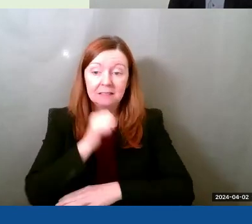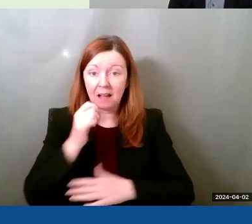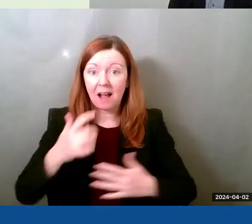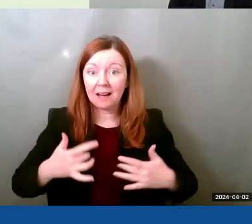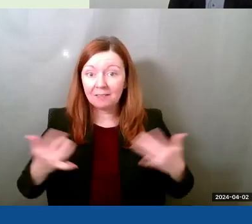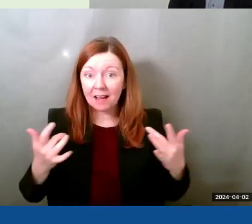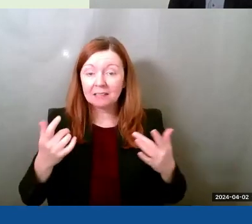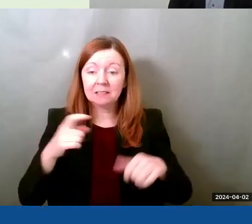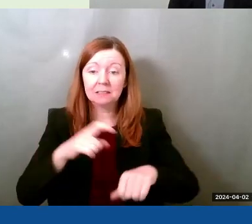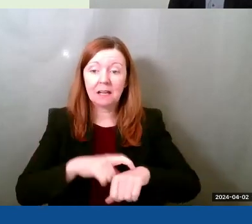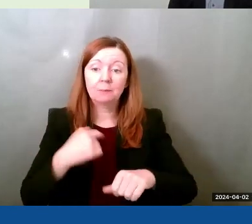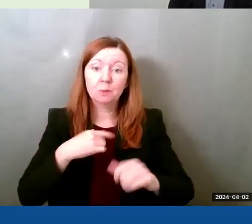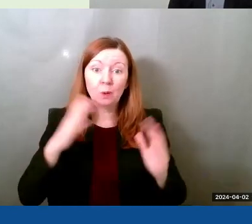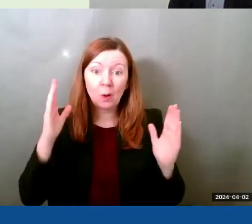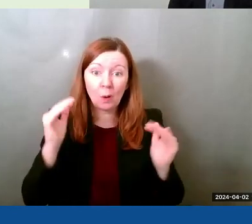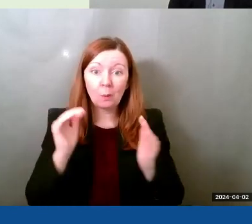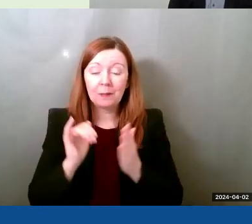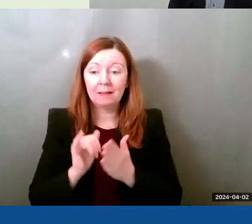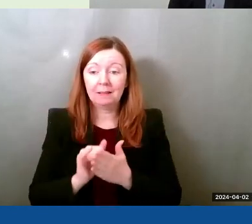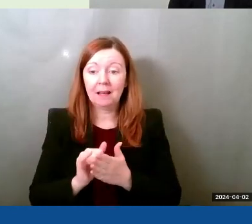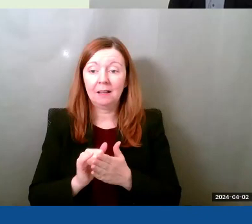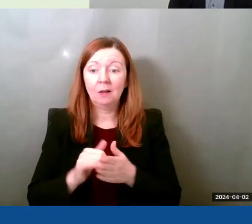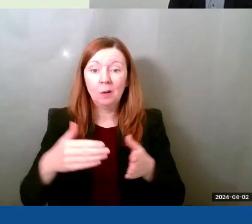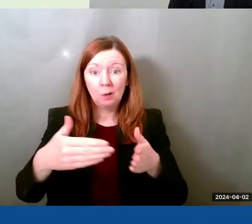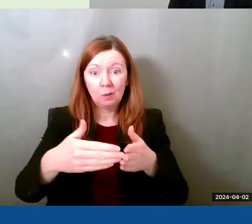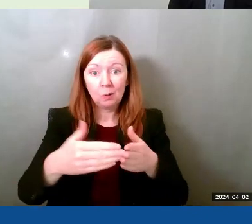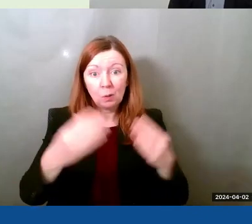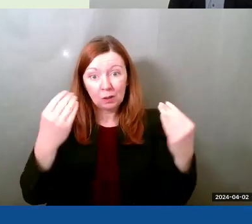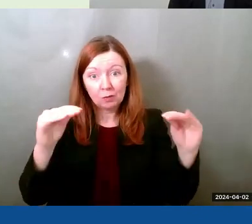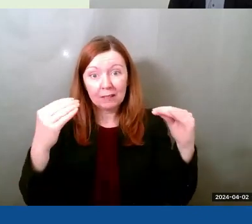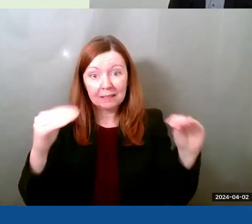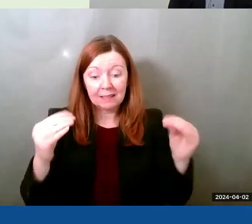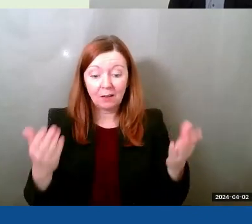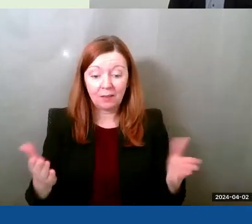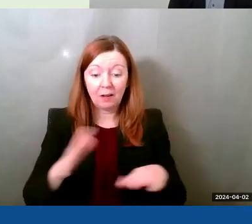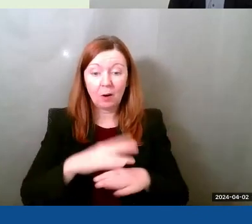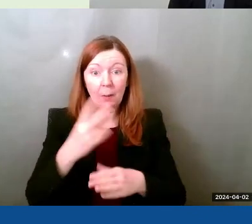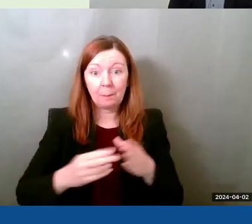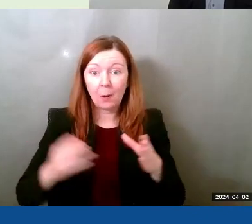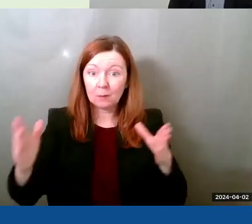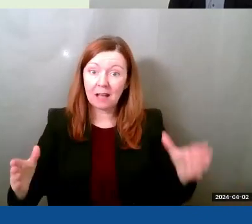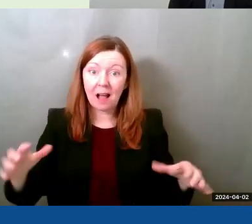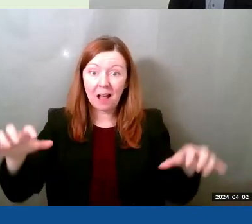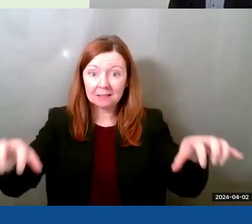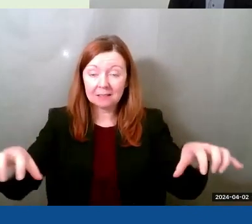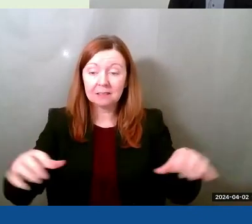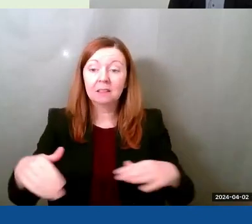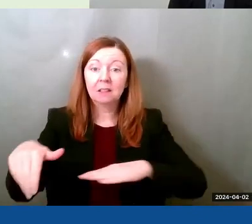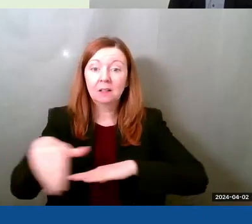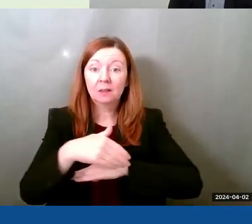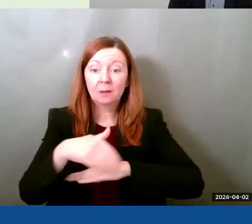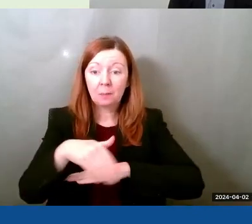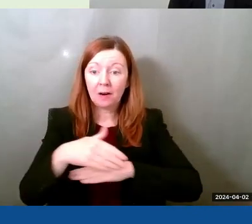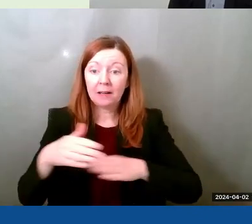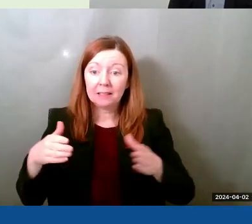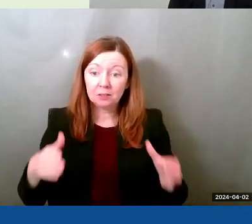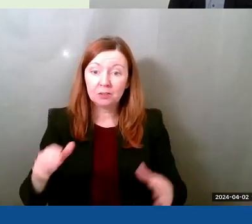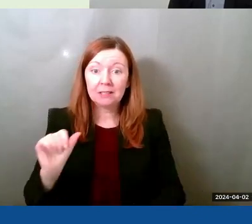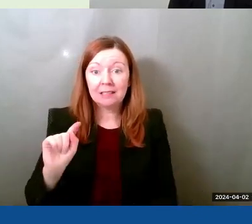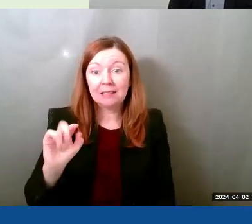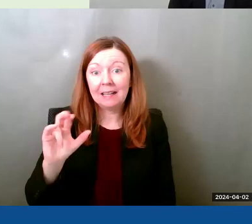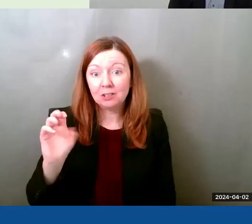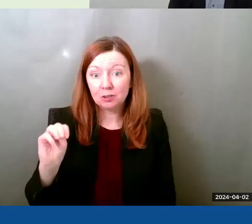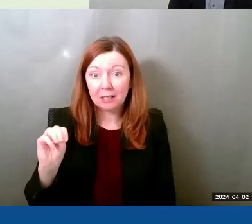time, we're hoping that the corner retail that's put there on both sides, the Market Street facing atrium with its